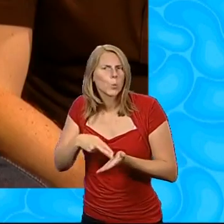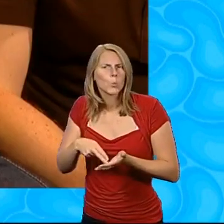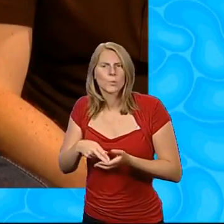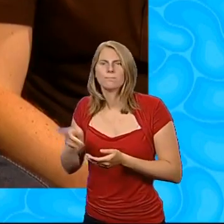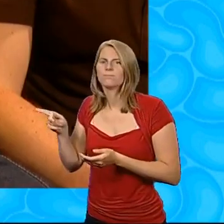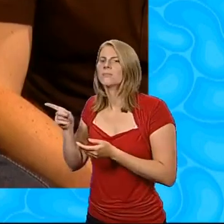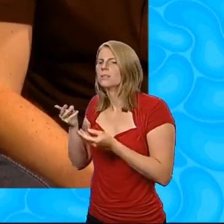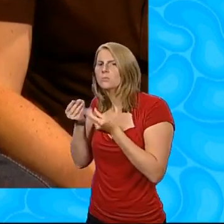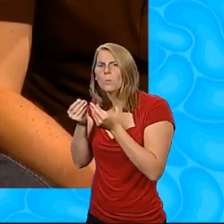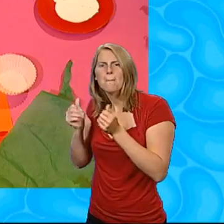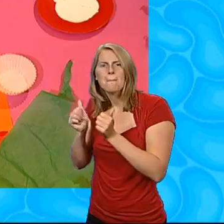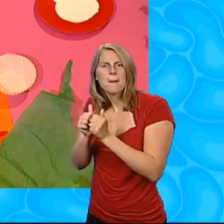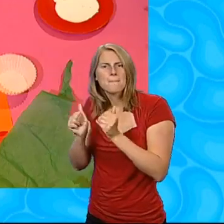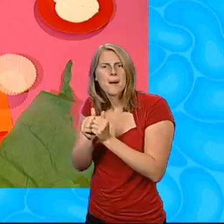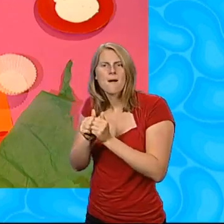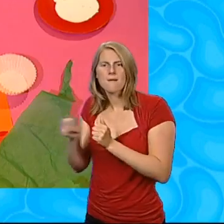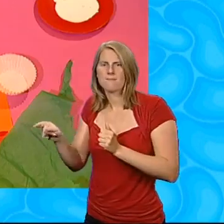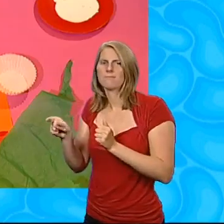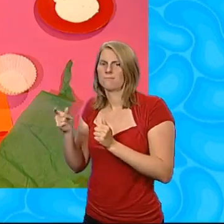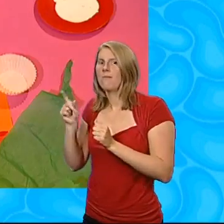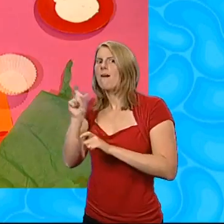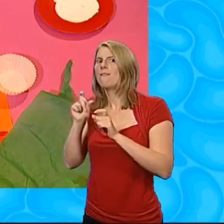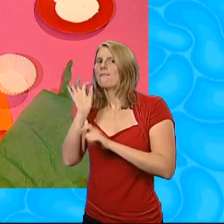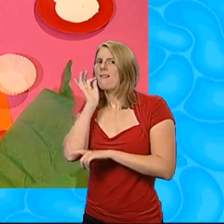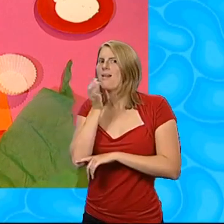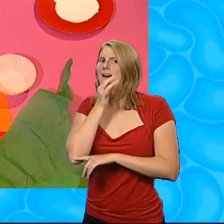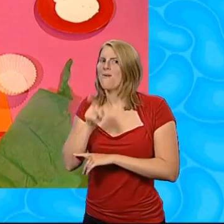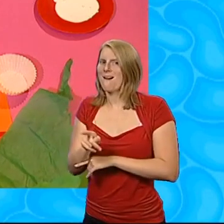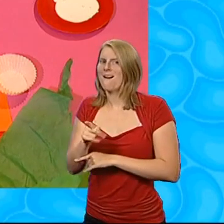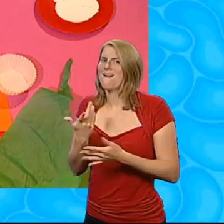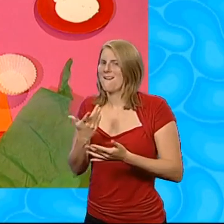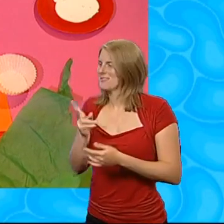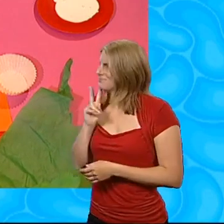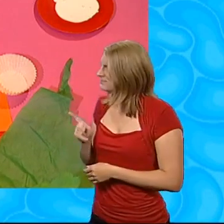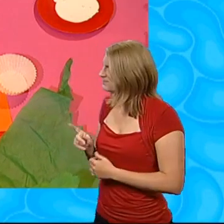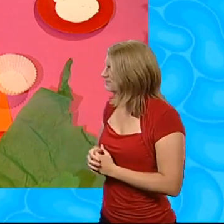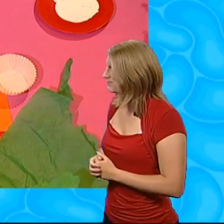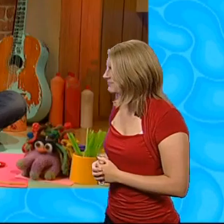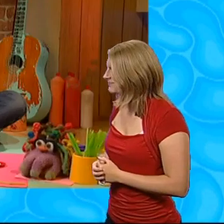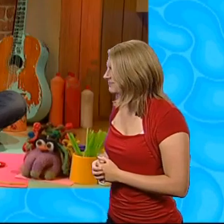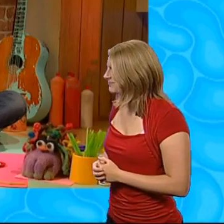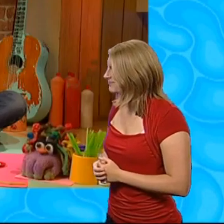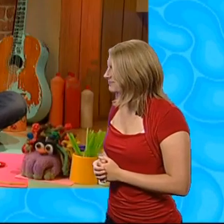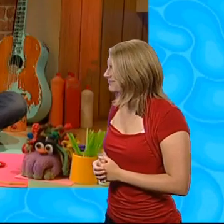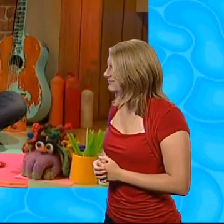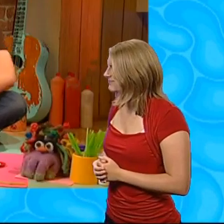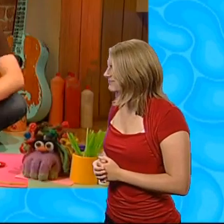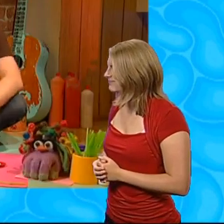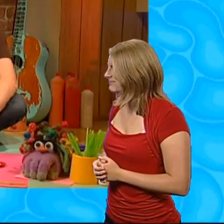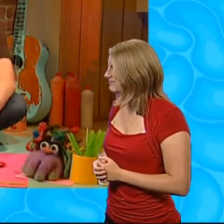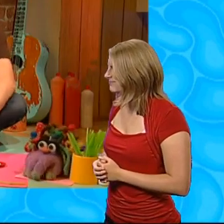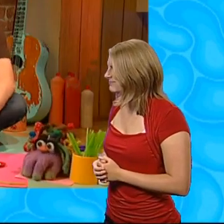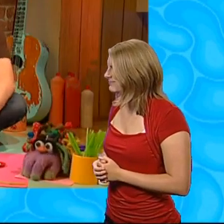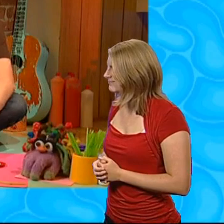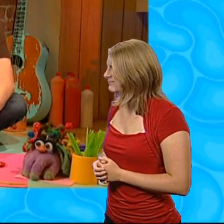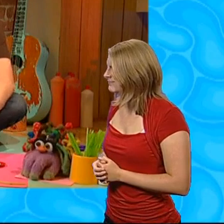and lots of gloopy glue. There is gloopy glue, and we've got some tissue paper as well. That's going to be for the colour for the flower. Lots of paper down because it get a bit messy,